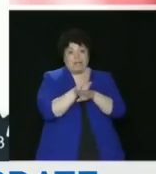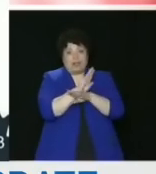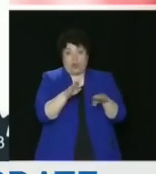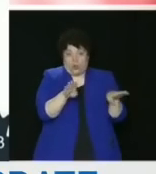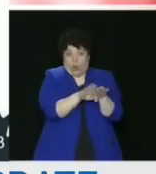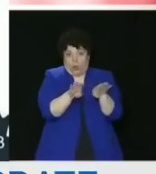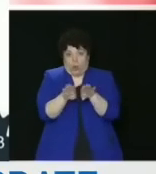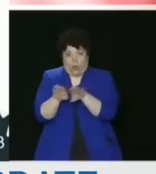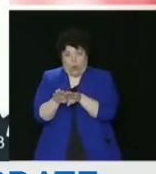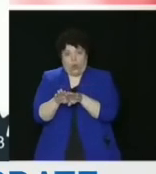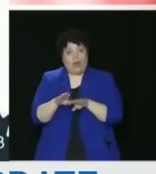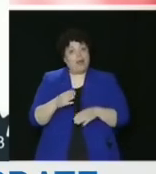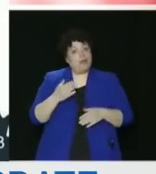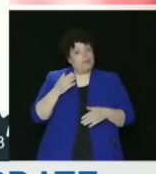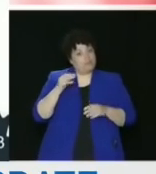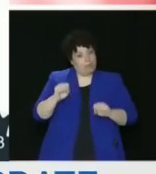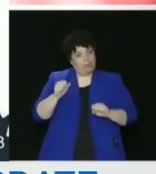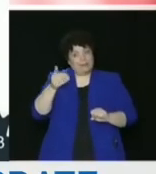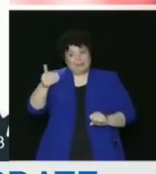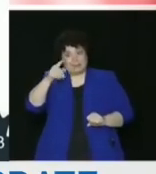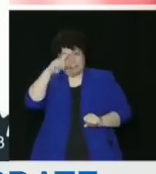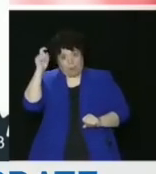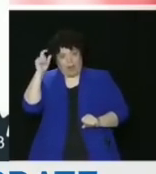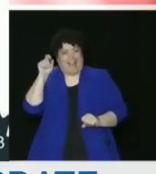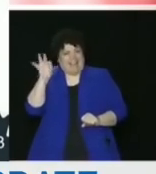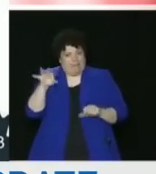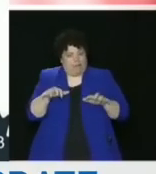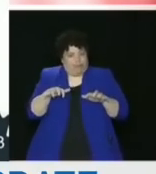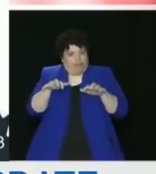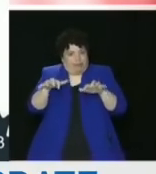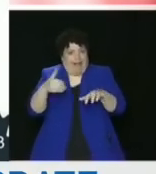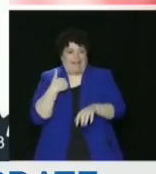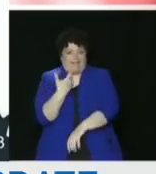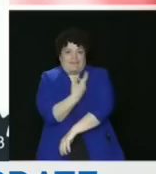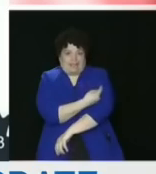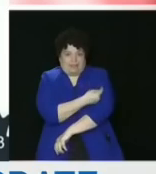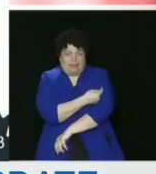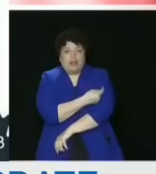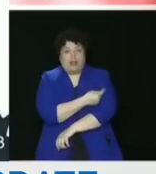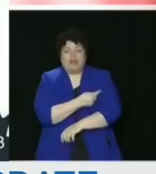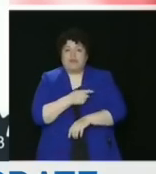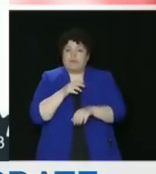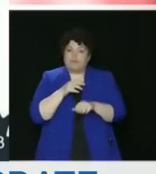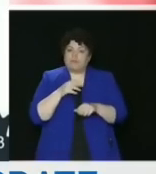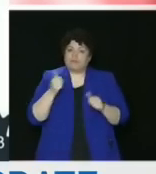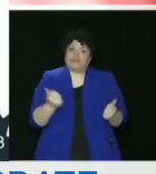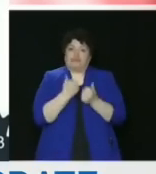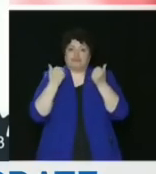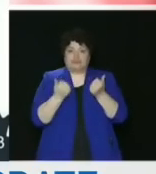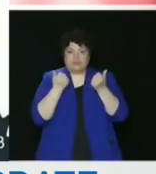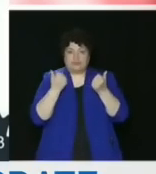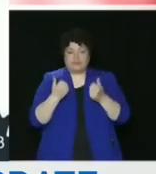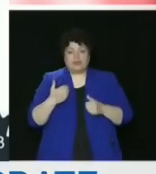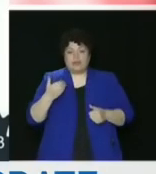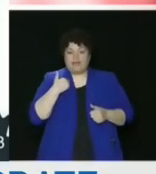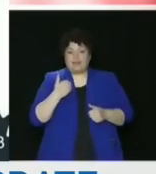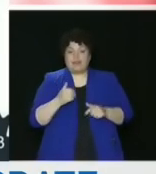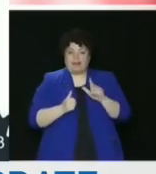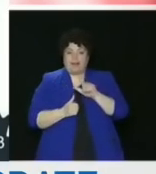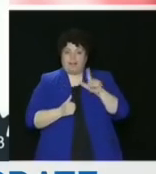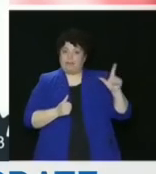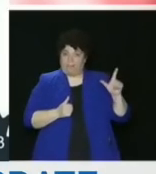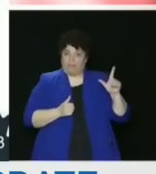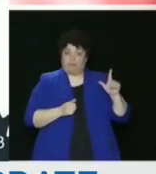enough people get vaccinated. In the plausible safe lifting scenario, that is on the